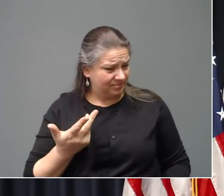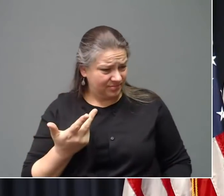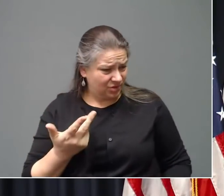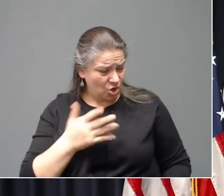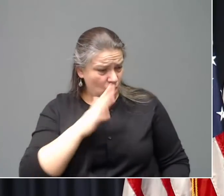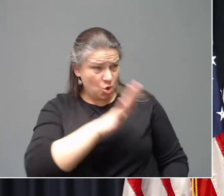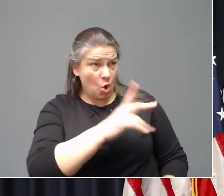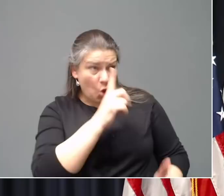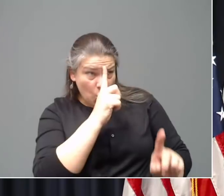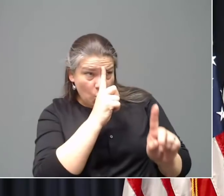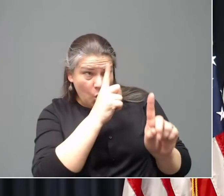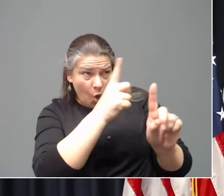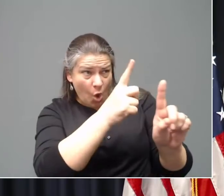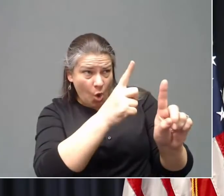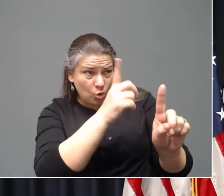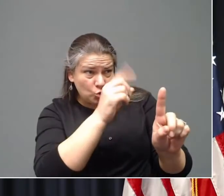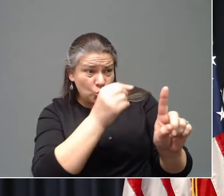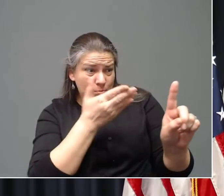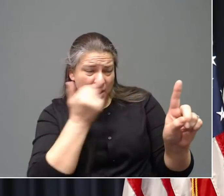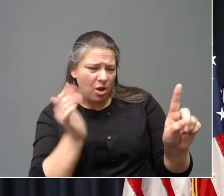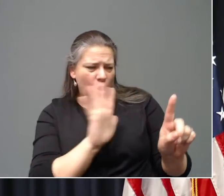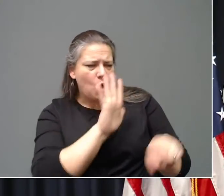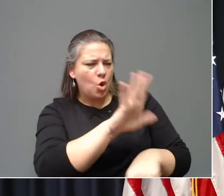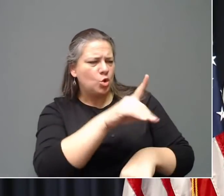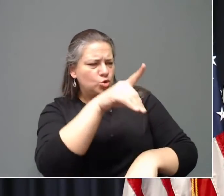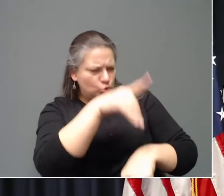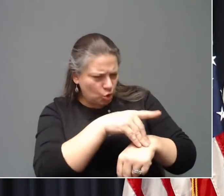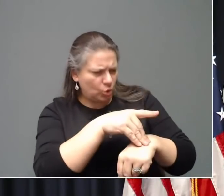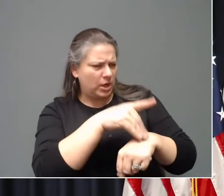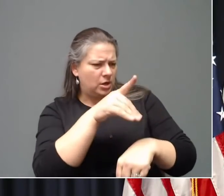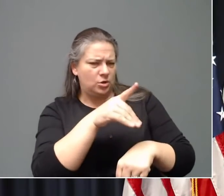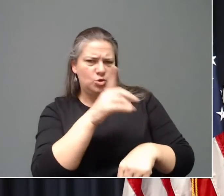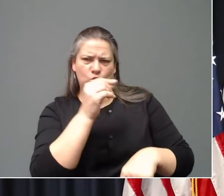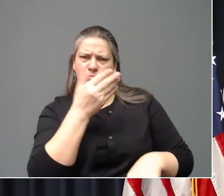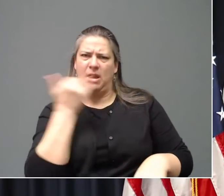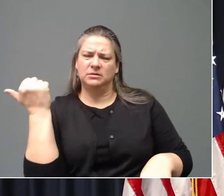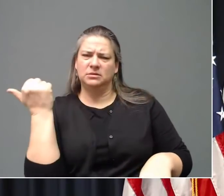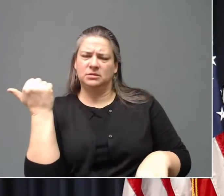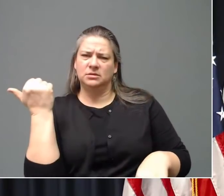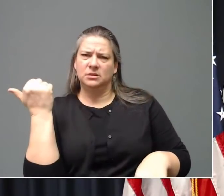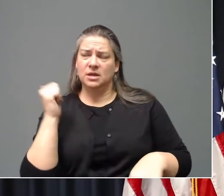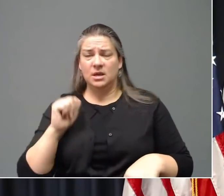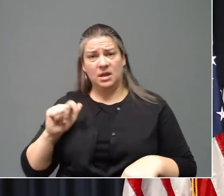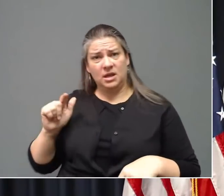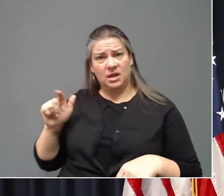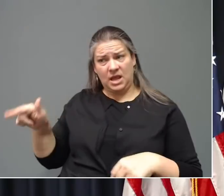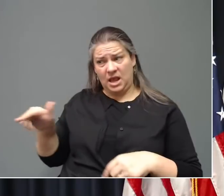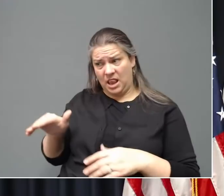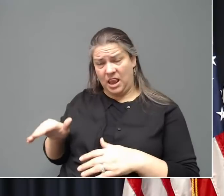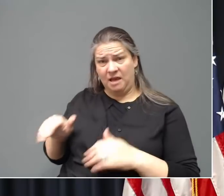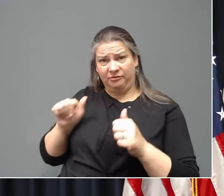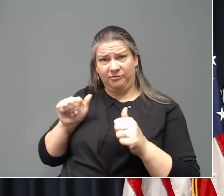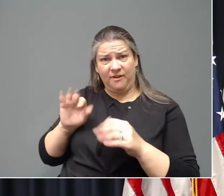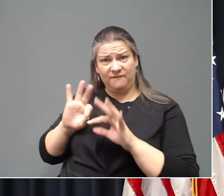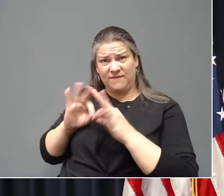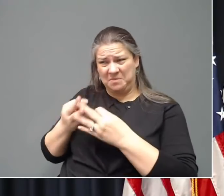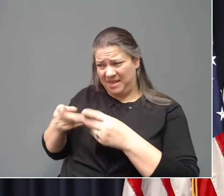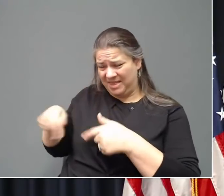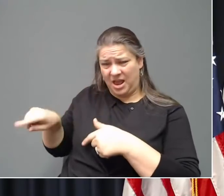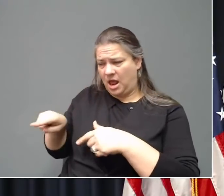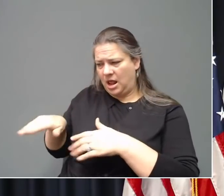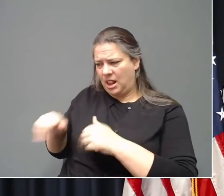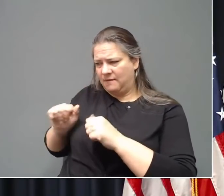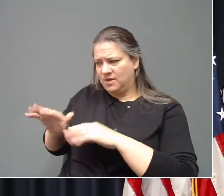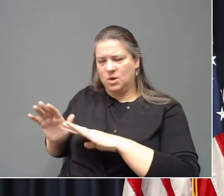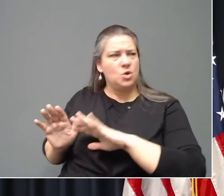it's our duty to do better. He did his duty when he left his family to go to Europe. We can do our duty